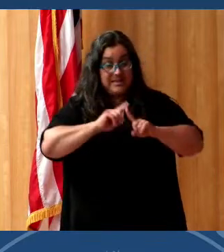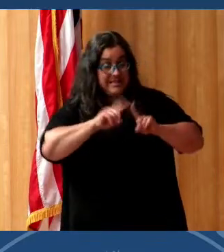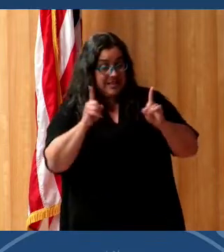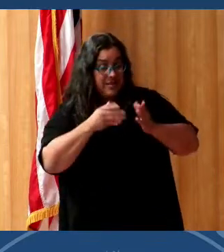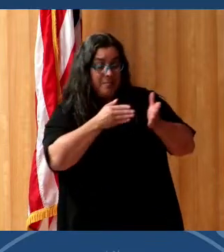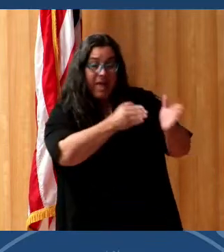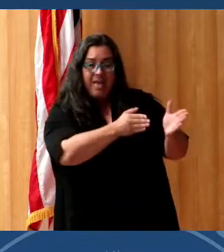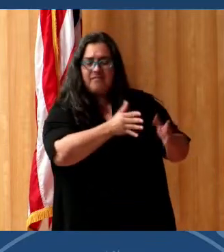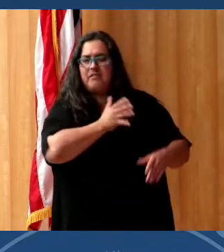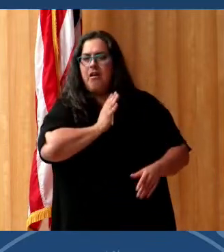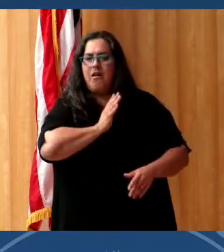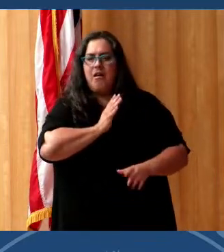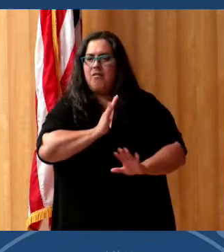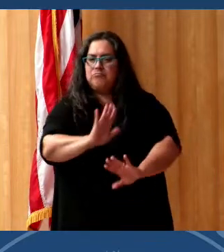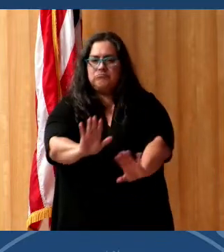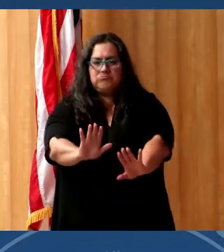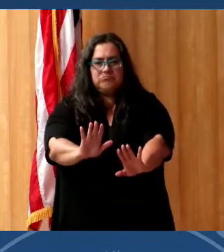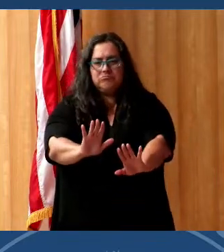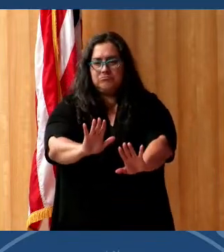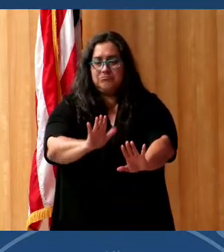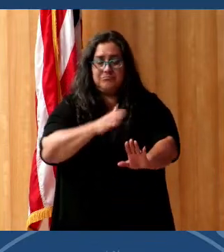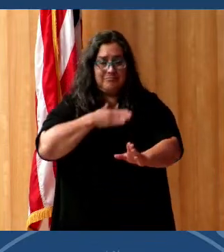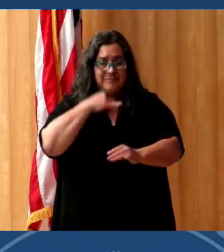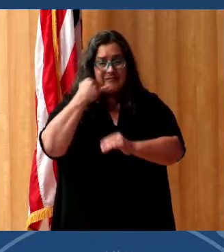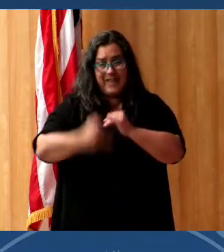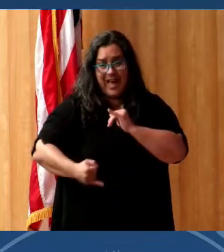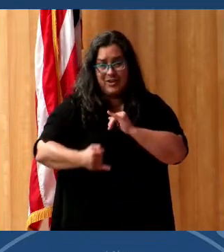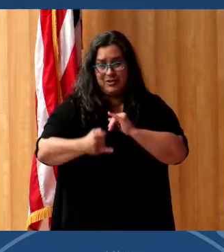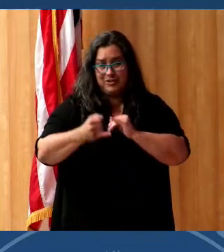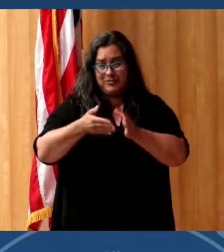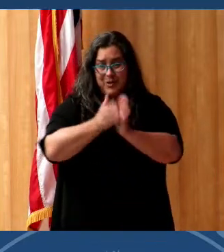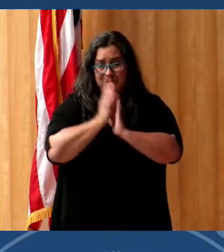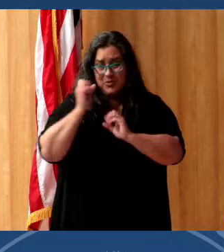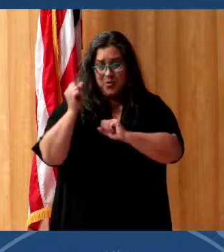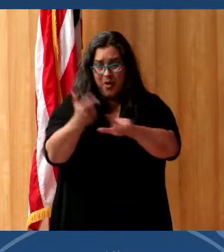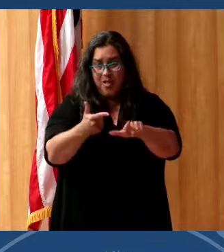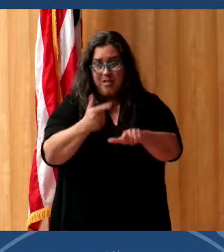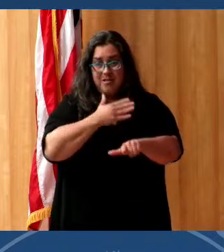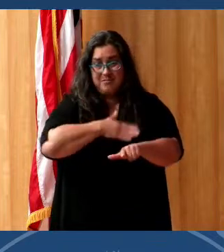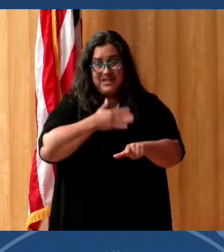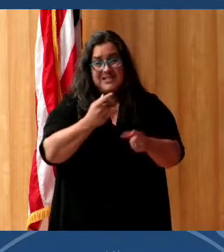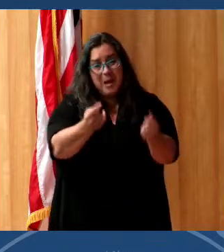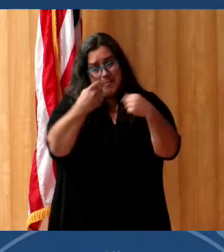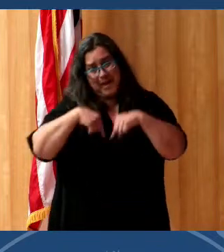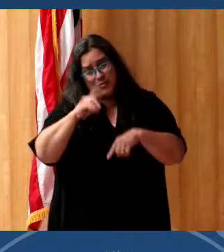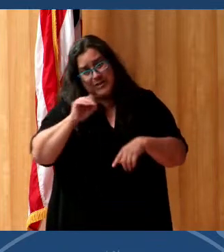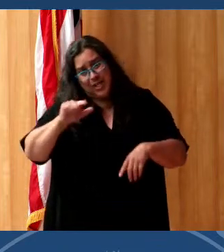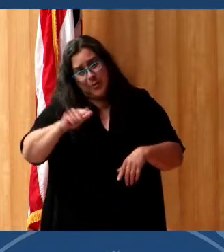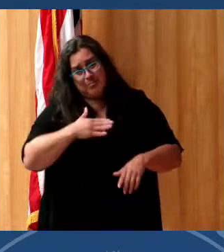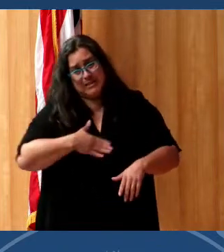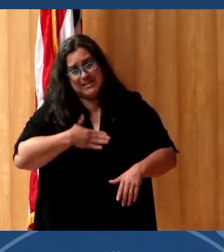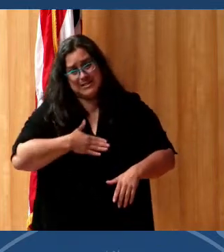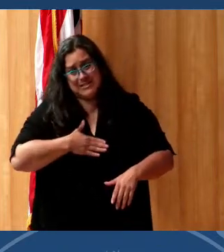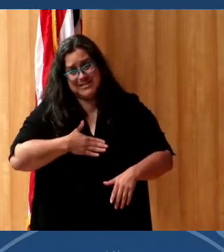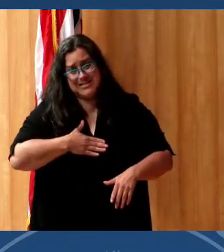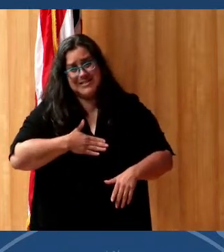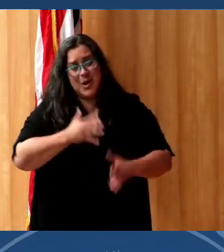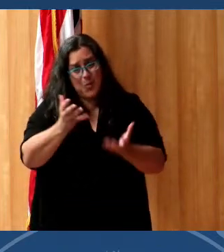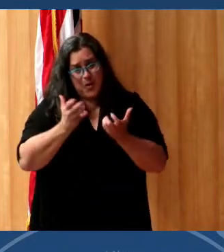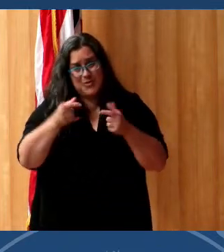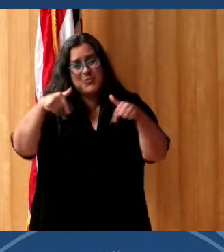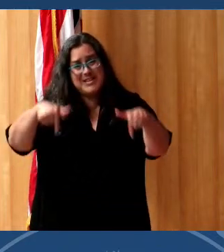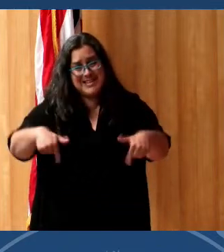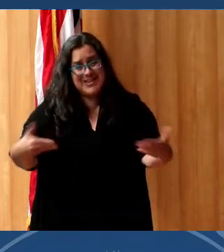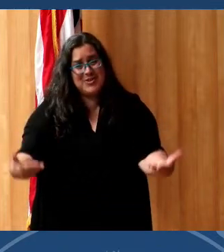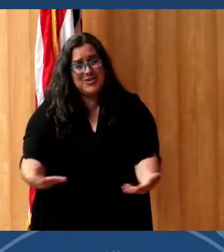pathway, that's no problem. My final request to all of you would be just come back to Delaware. We want you here. We